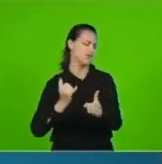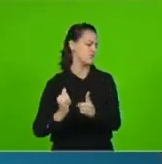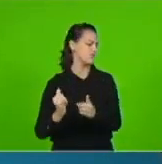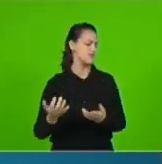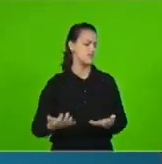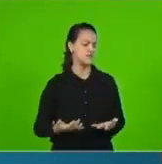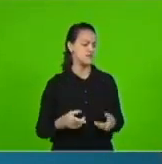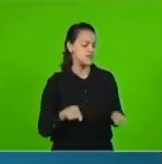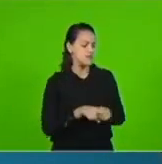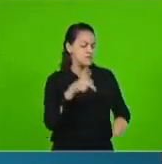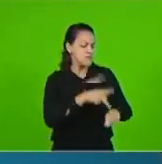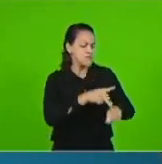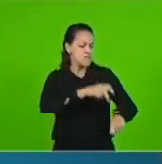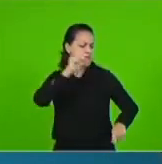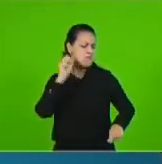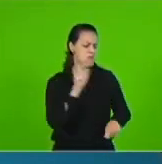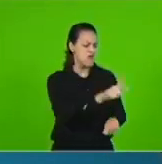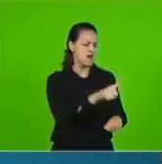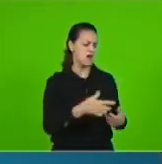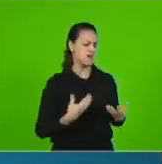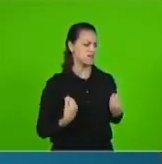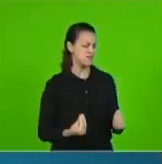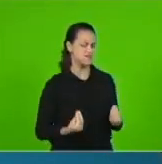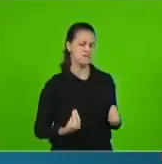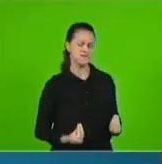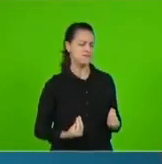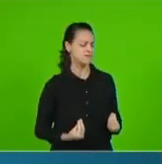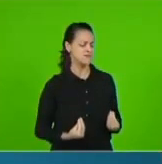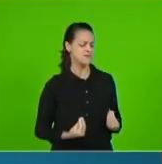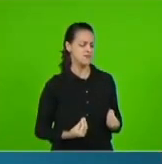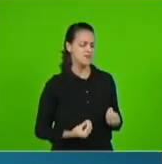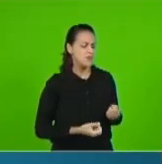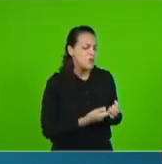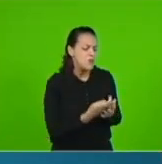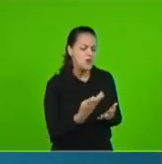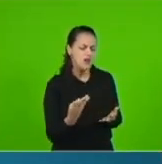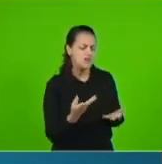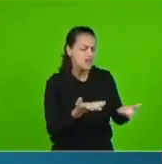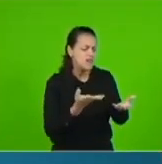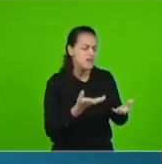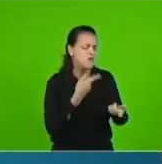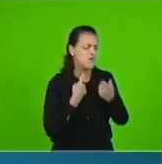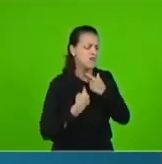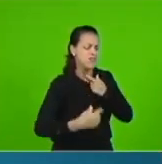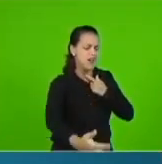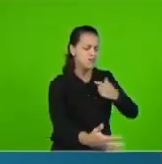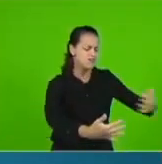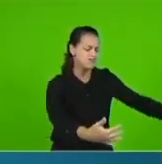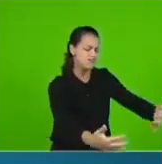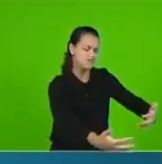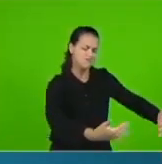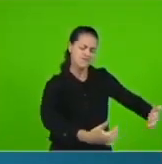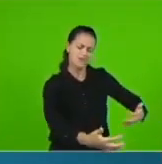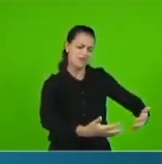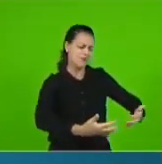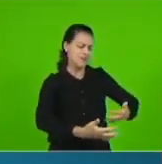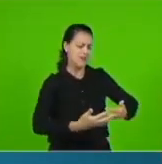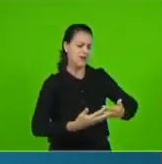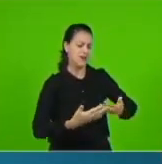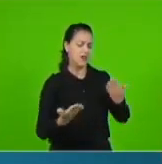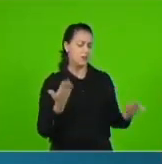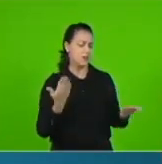O Jerusalem, Jerusalem, the one who kills the prophets and stones those who were sent to her. How often I wanted to gather your